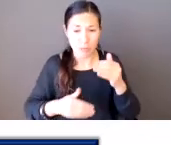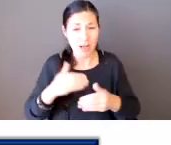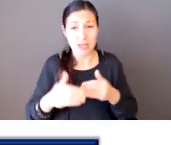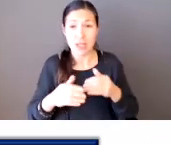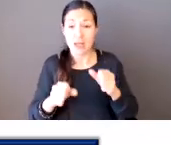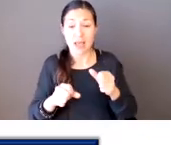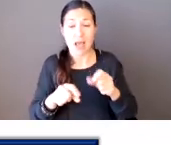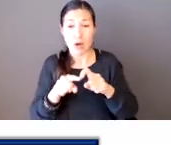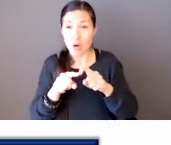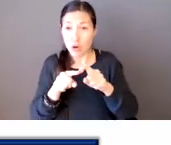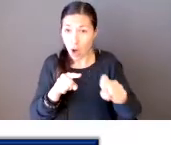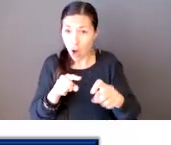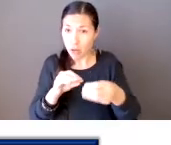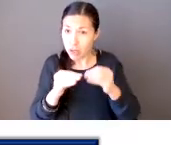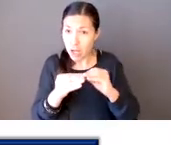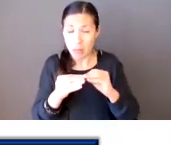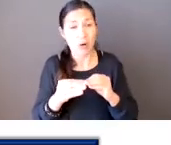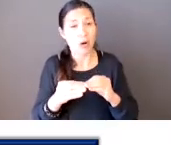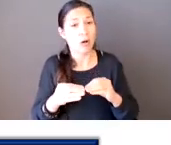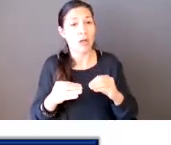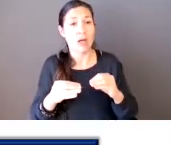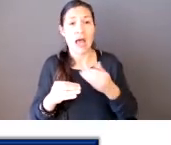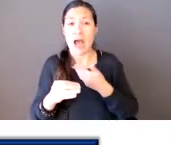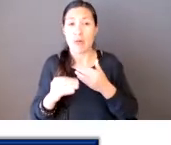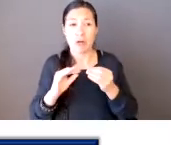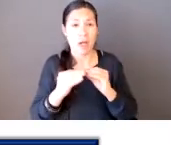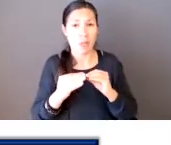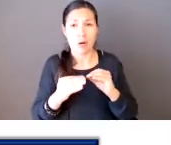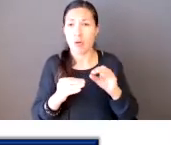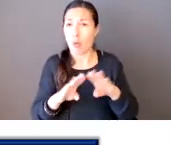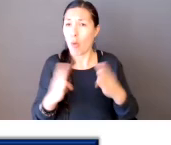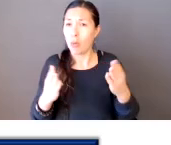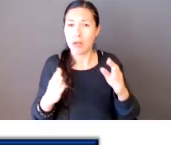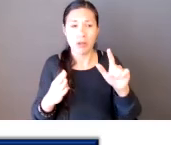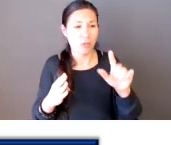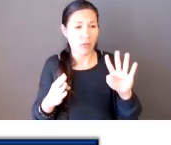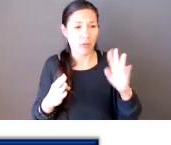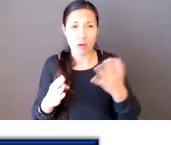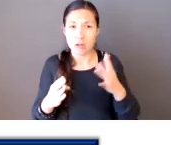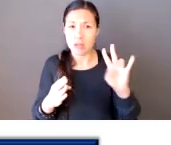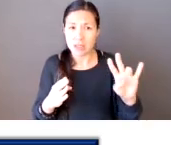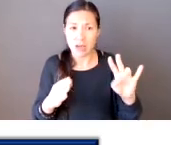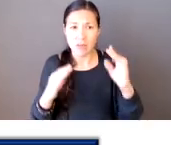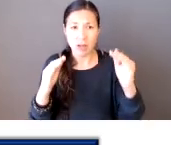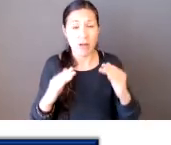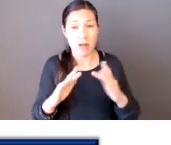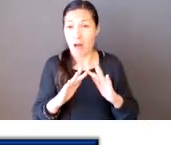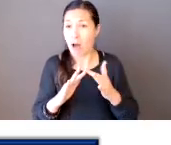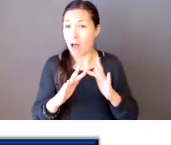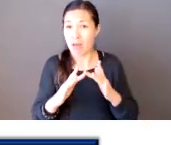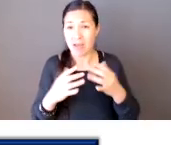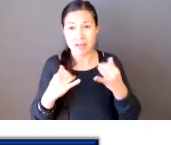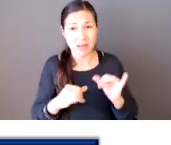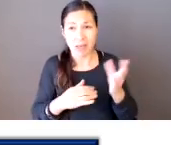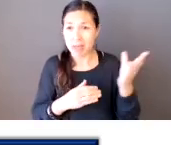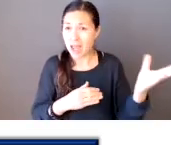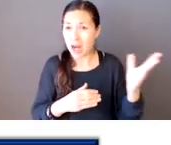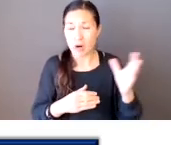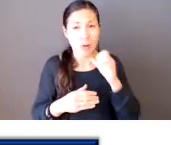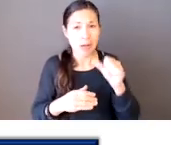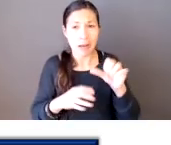abuse hotline has remained open 24/7. The online system did not get pulled.